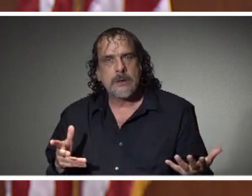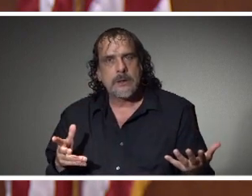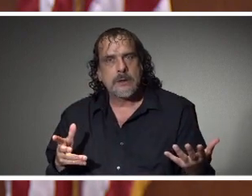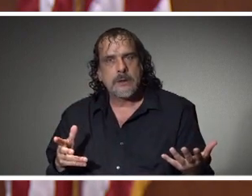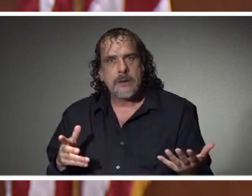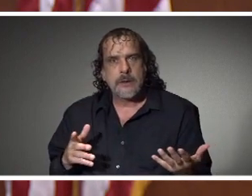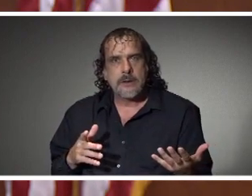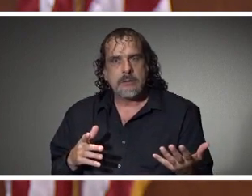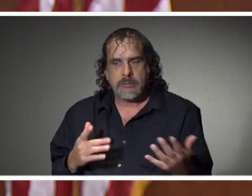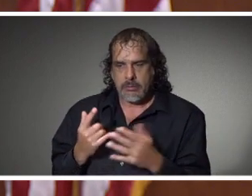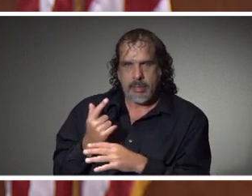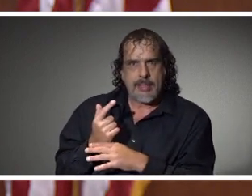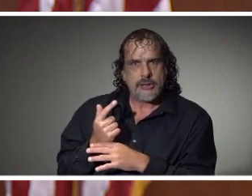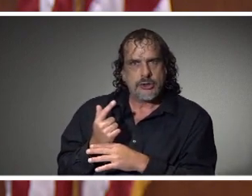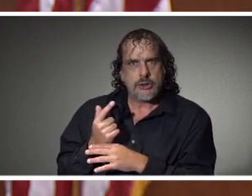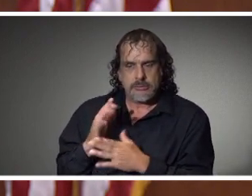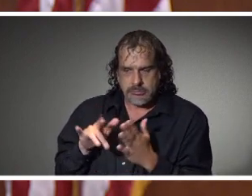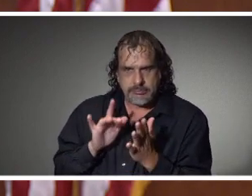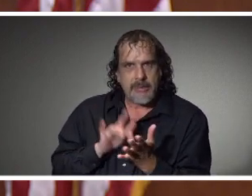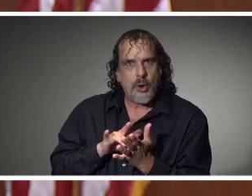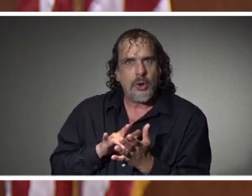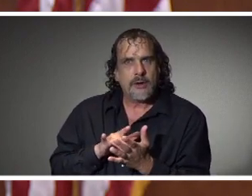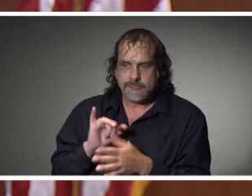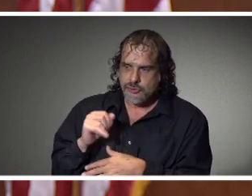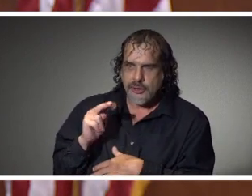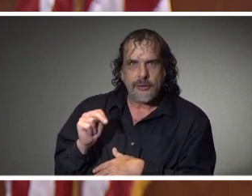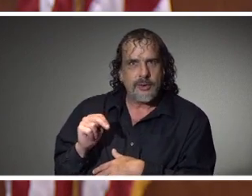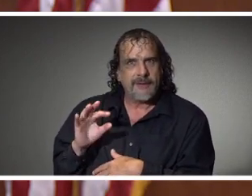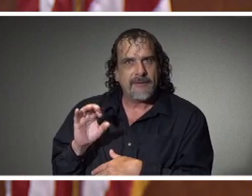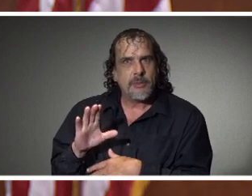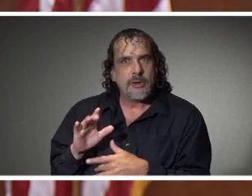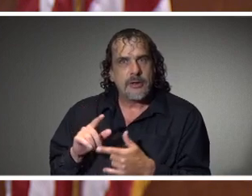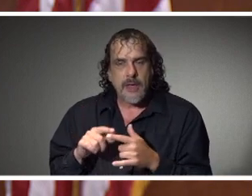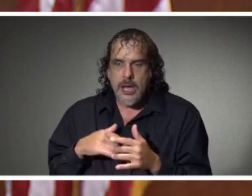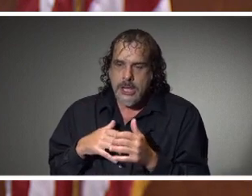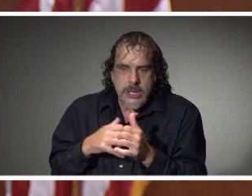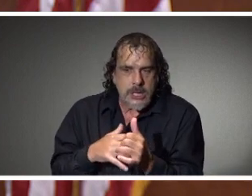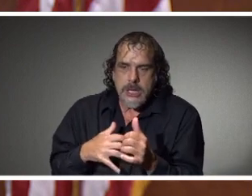in the middle of last year, they were struggling to keep up.